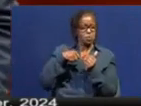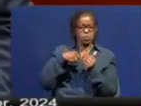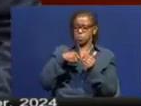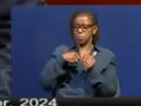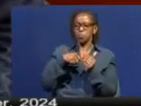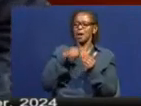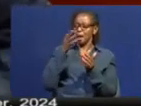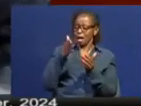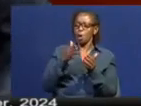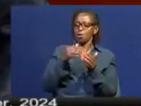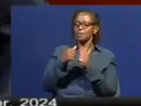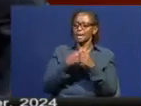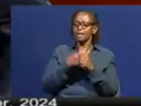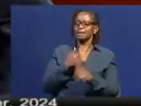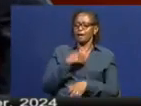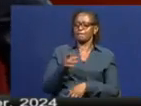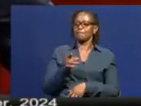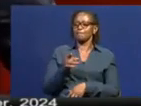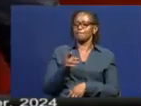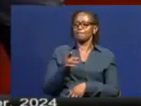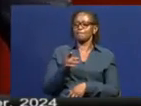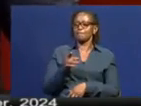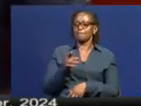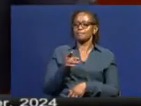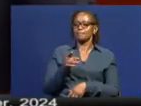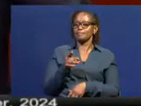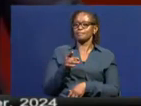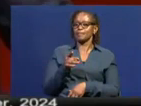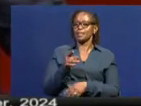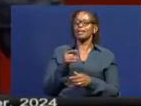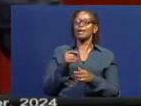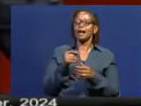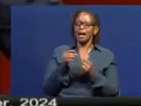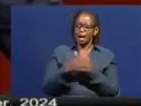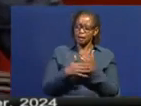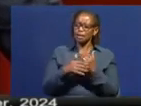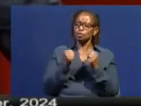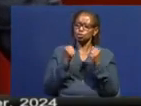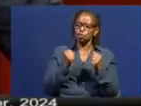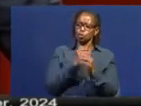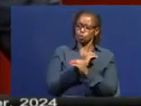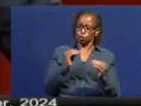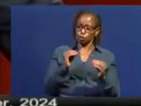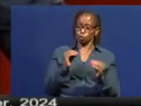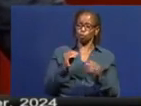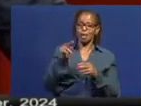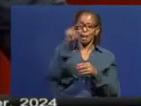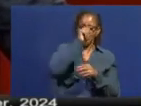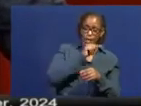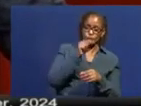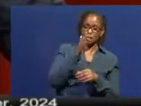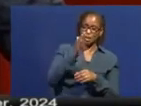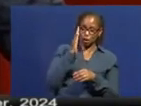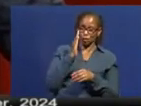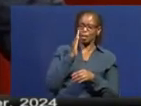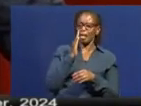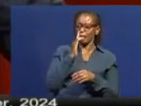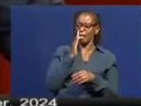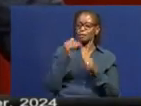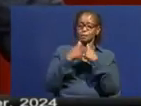this evening, Mr. Speaker. Honorable Speaker, national security is at stake.